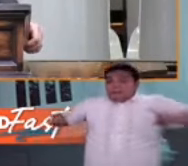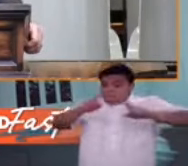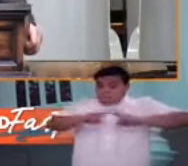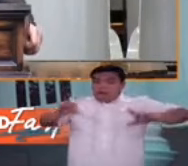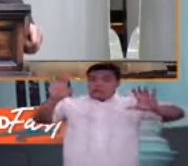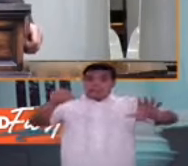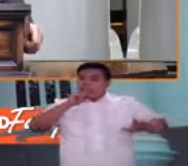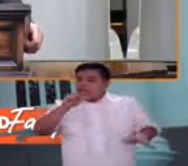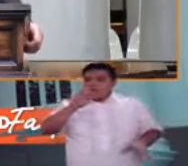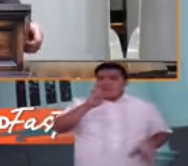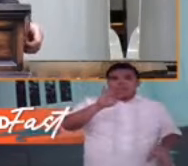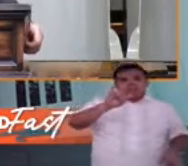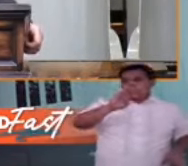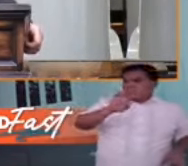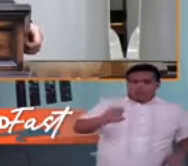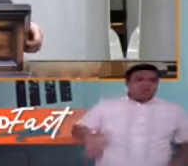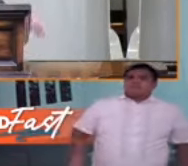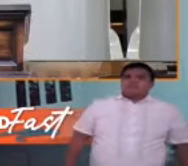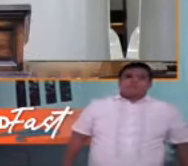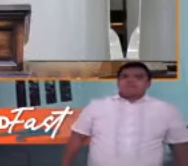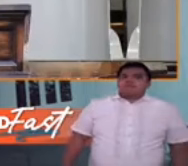But we are not bribing our children.